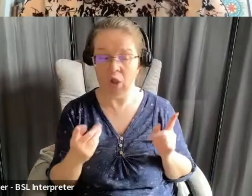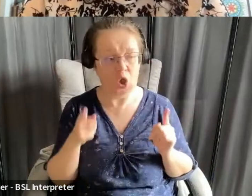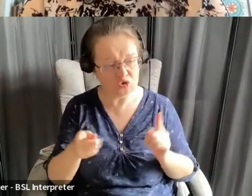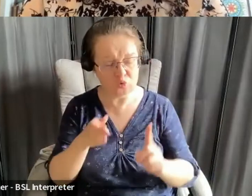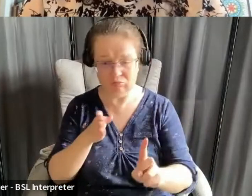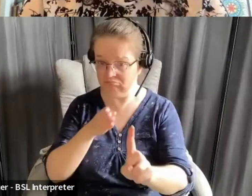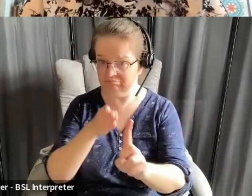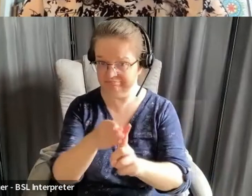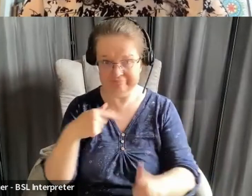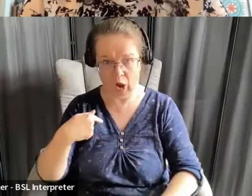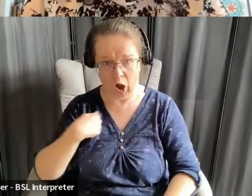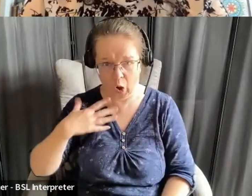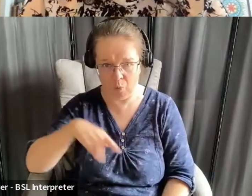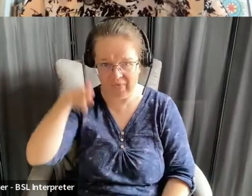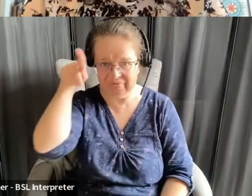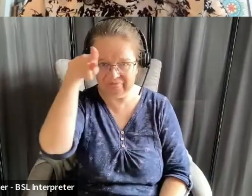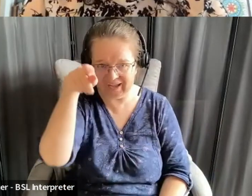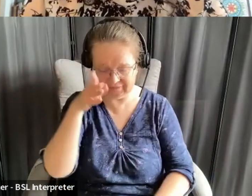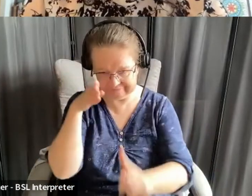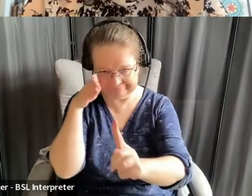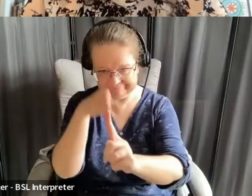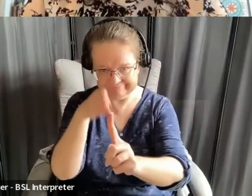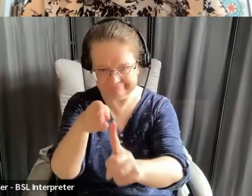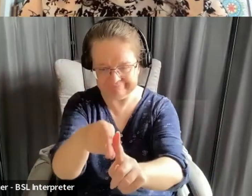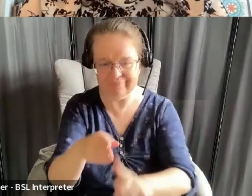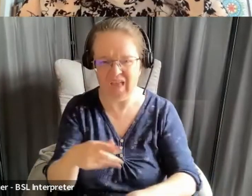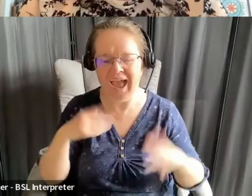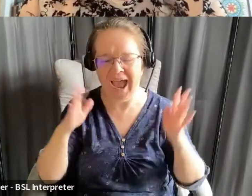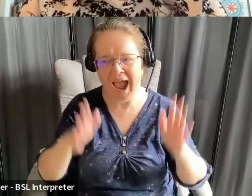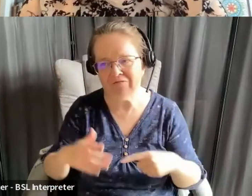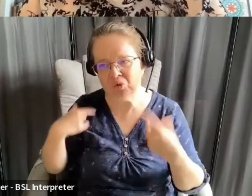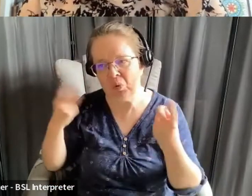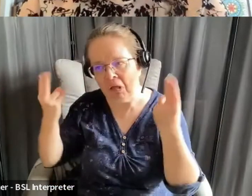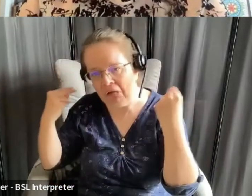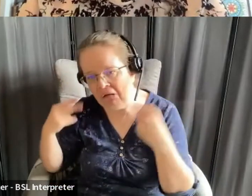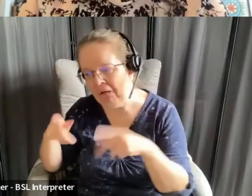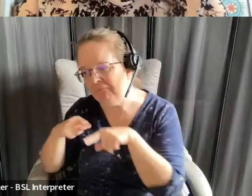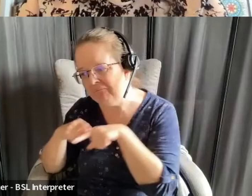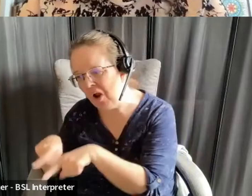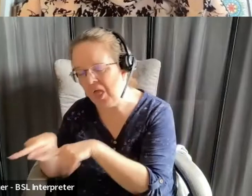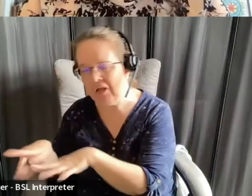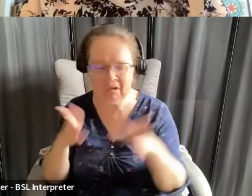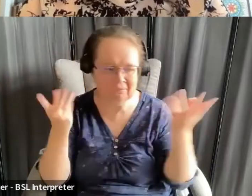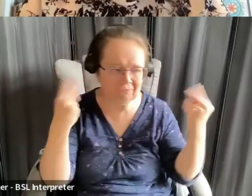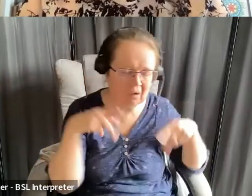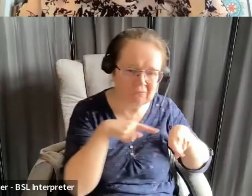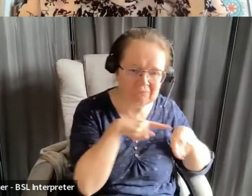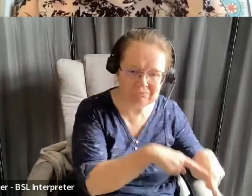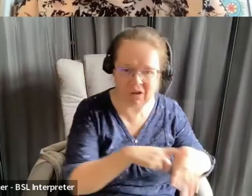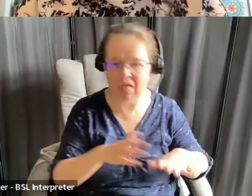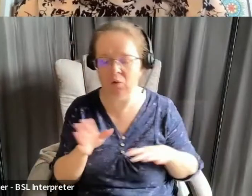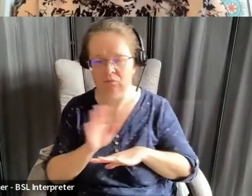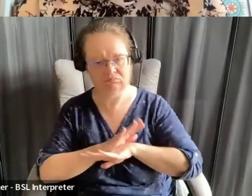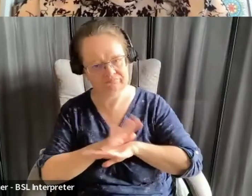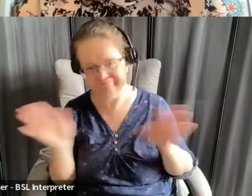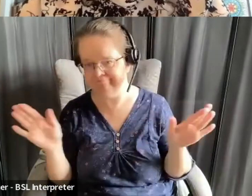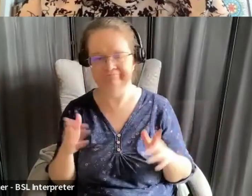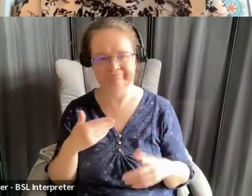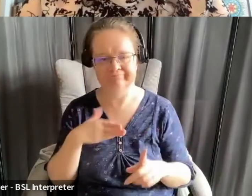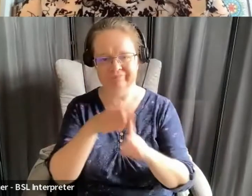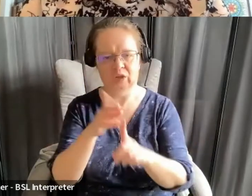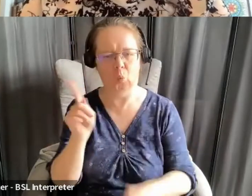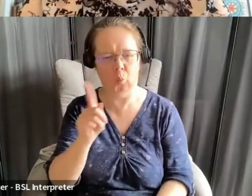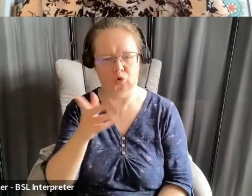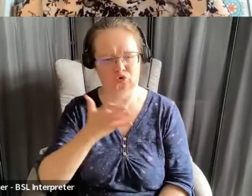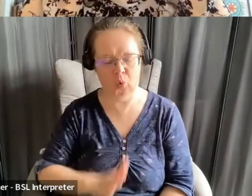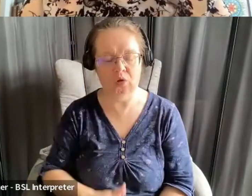feel that you would like, right? Not having to feel you've got to conform into a work type or work person. Will,